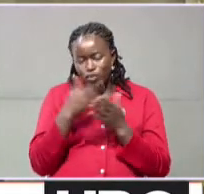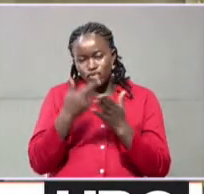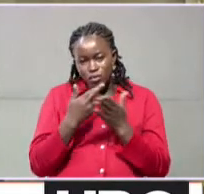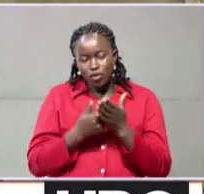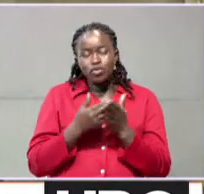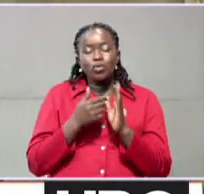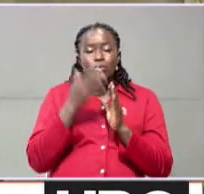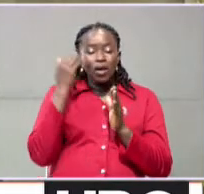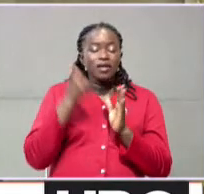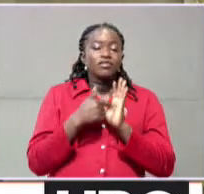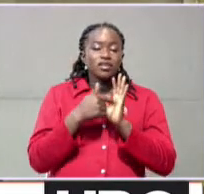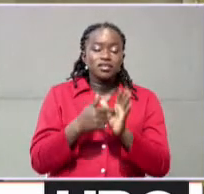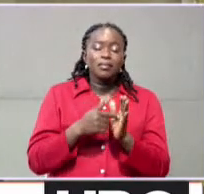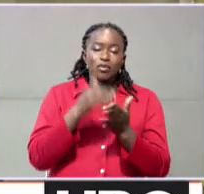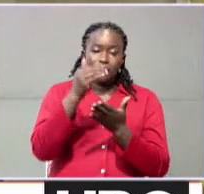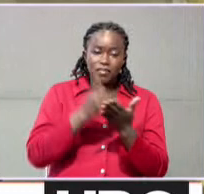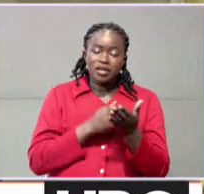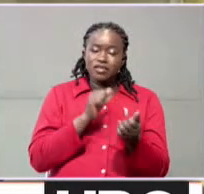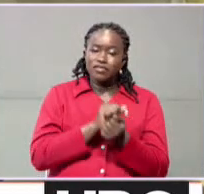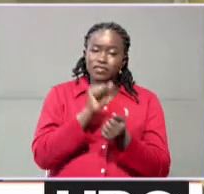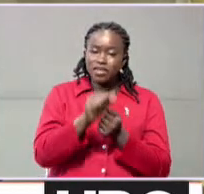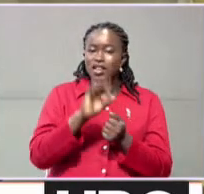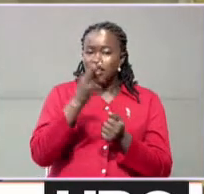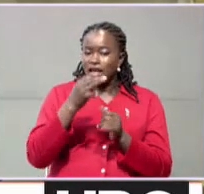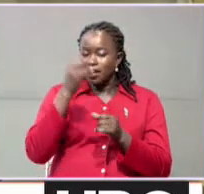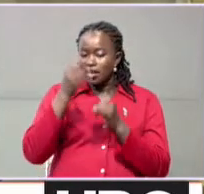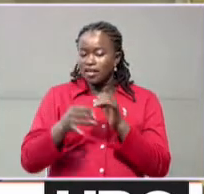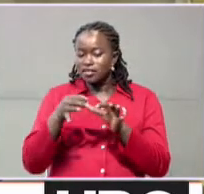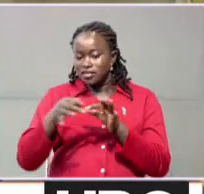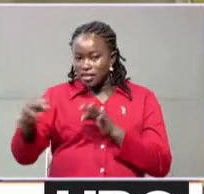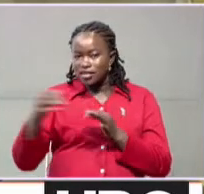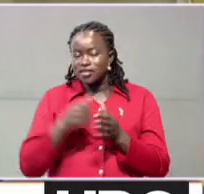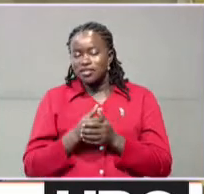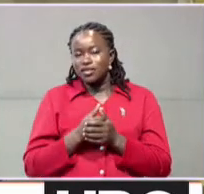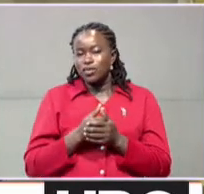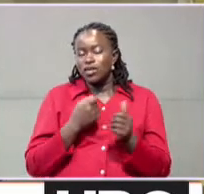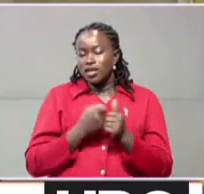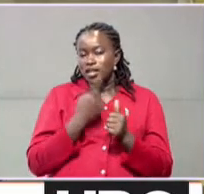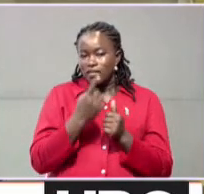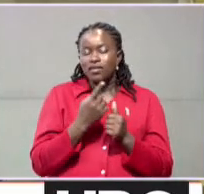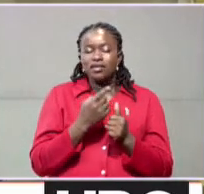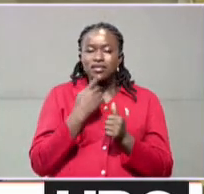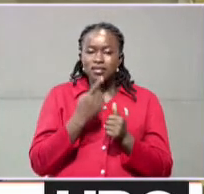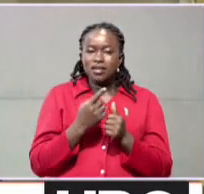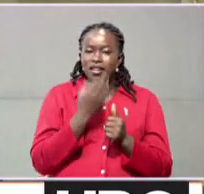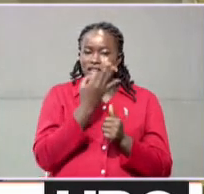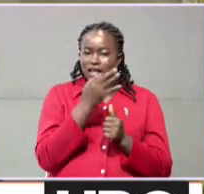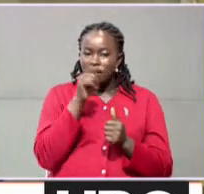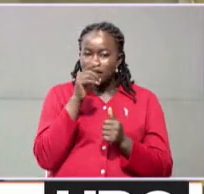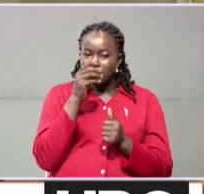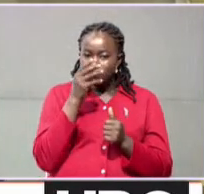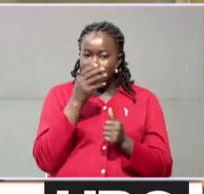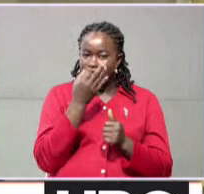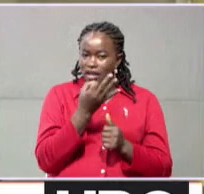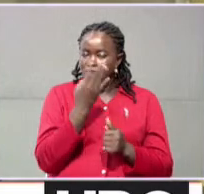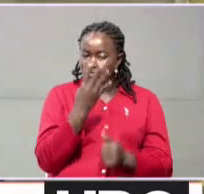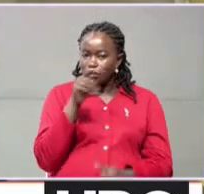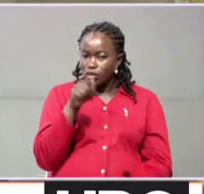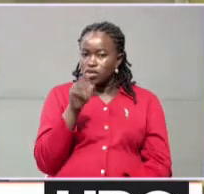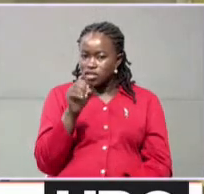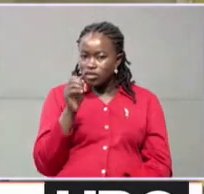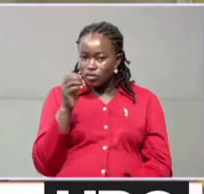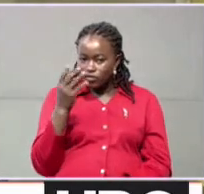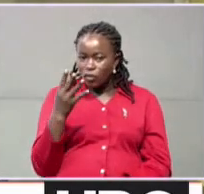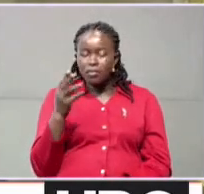page 15 the third last sentence on 11 you mentioned at 4.04 million when it was